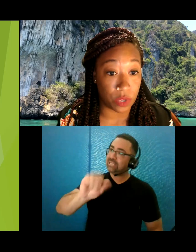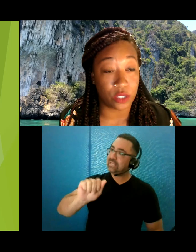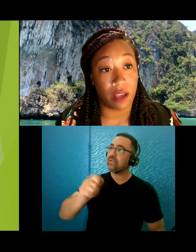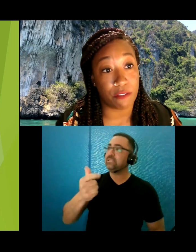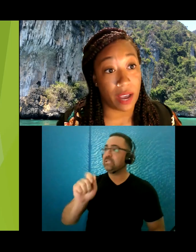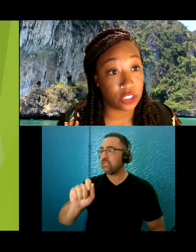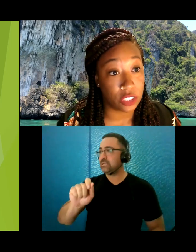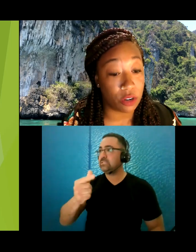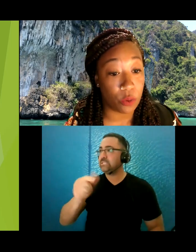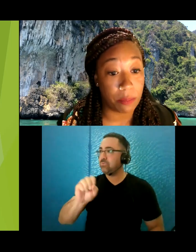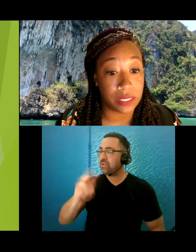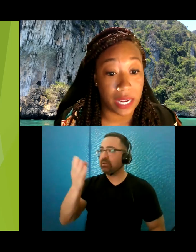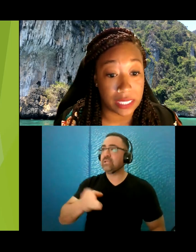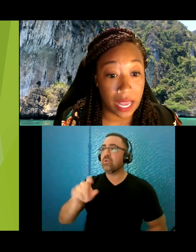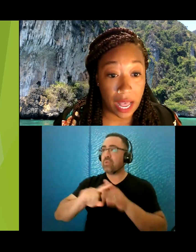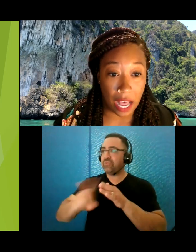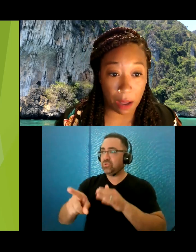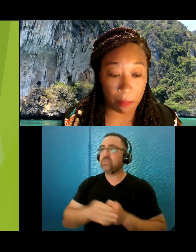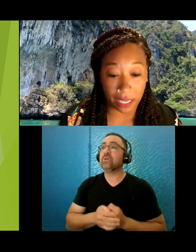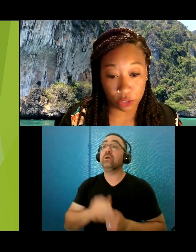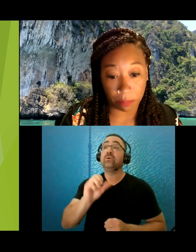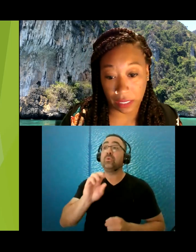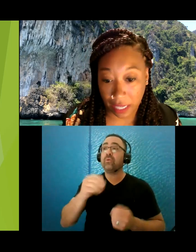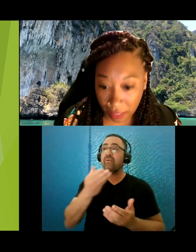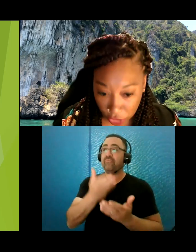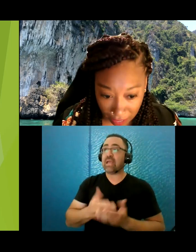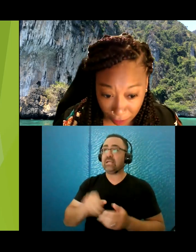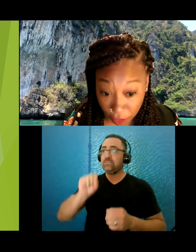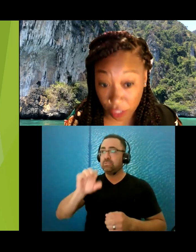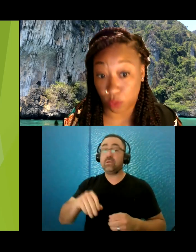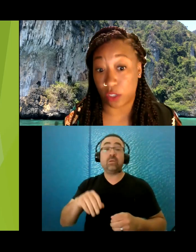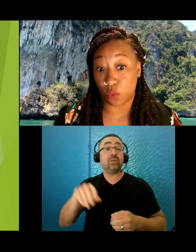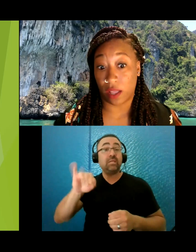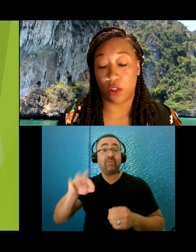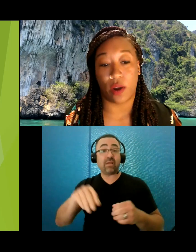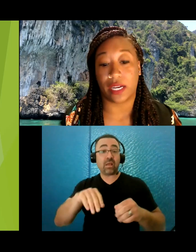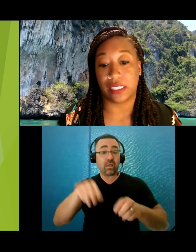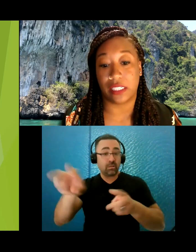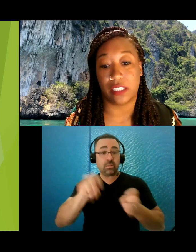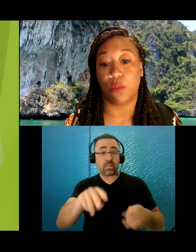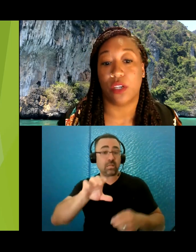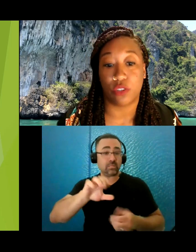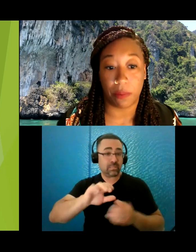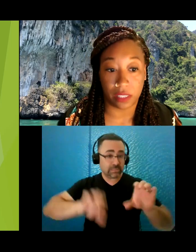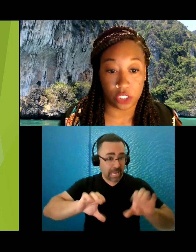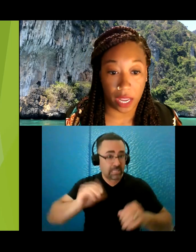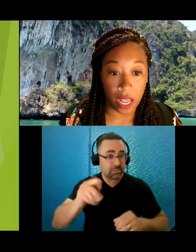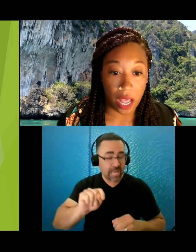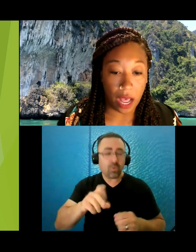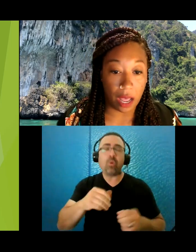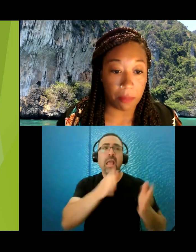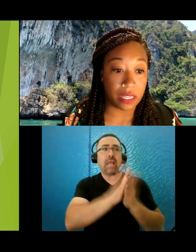www.cdss.ca.gov/refugees. We also have a fact sheet on our website. I can drop the link in the chat if there is one as well, or I can send it to someone to drop it in the